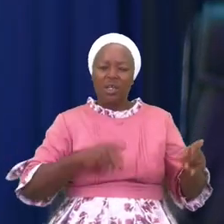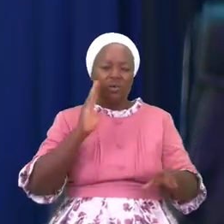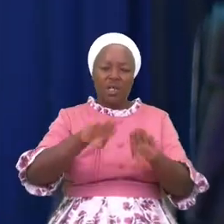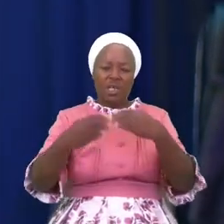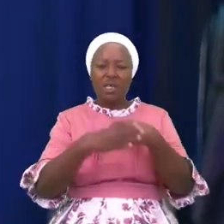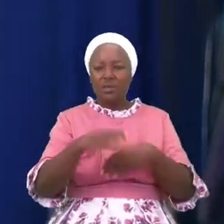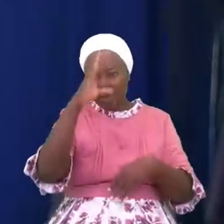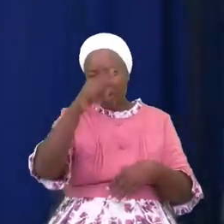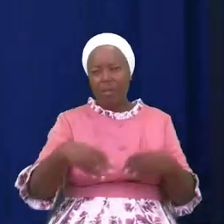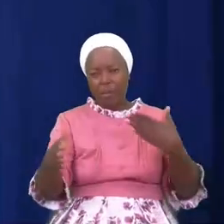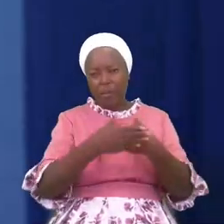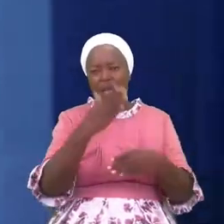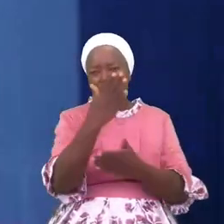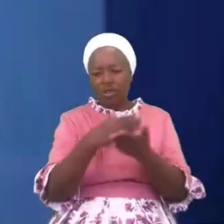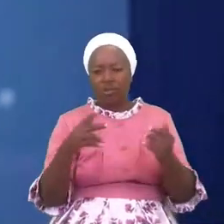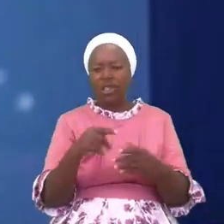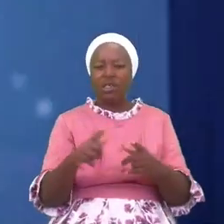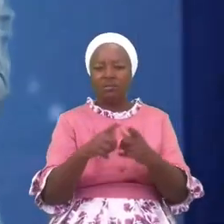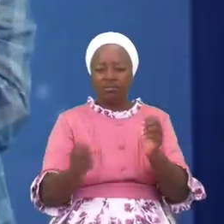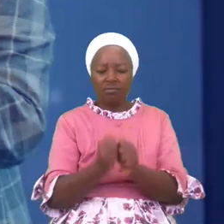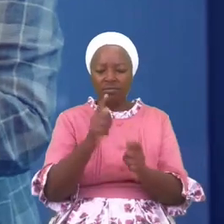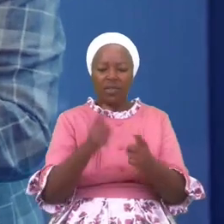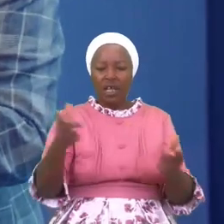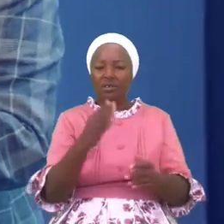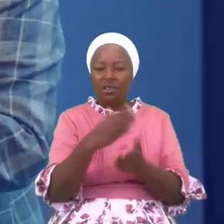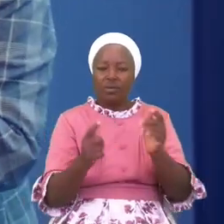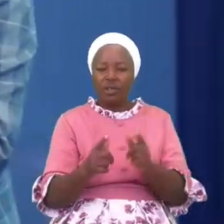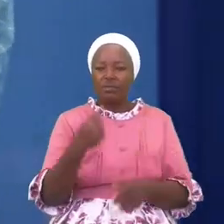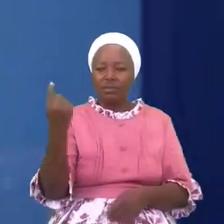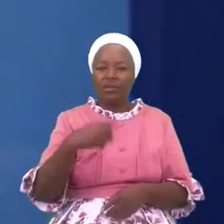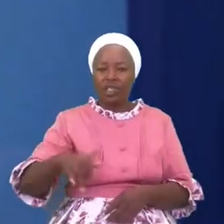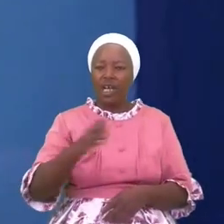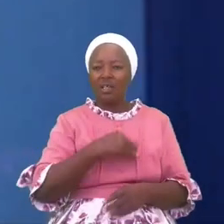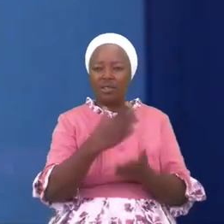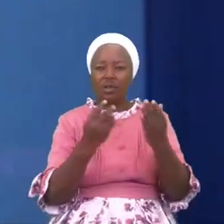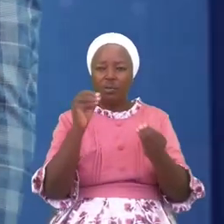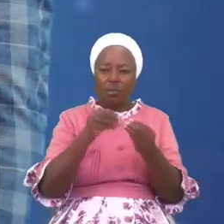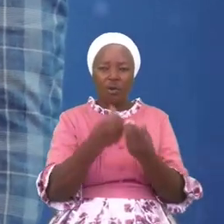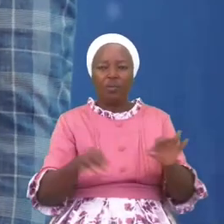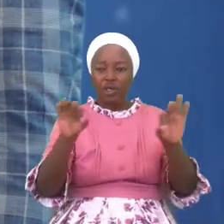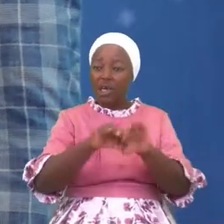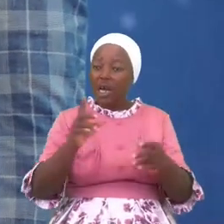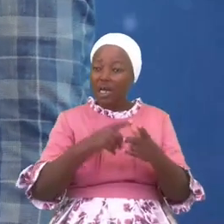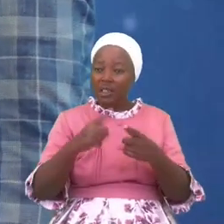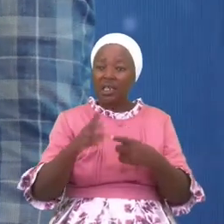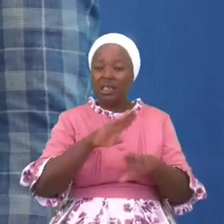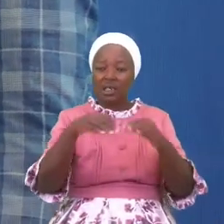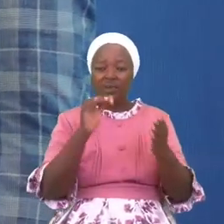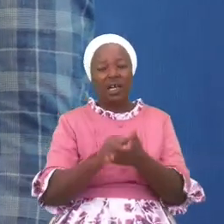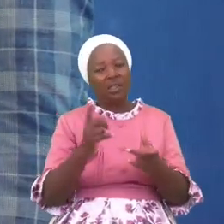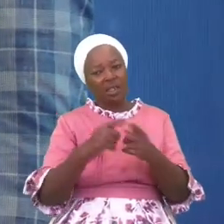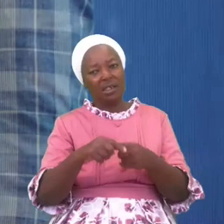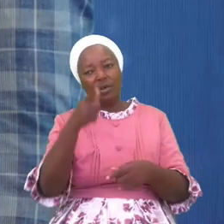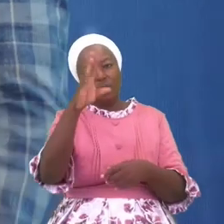and something more precious. And he did that. And then God now said, when I spoke to Abraham, your